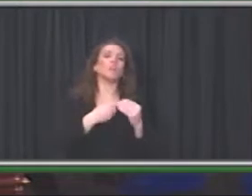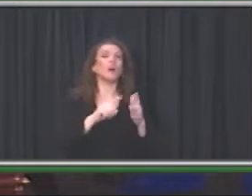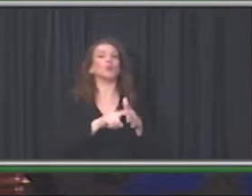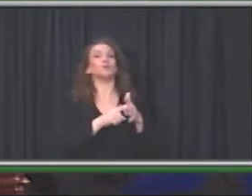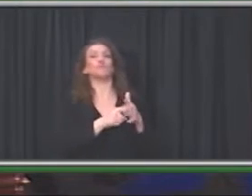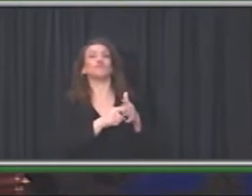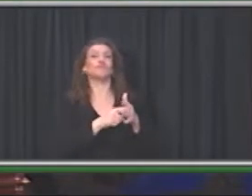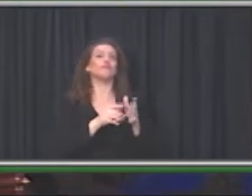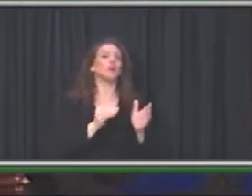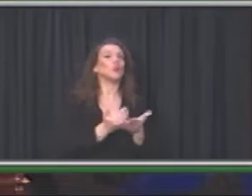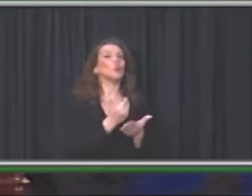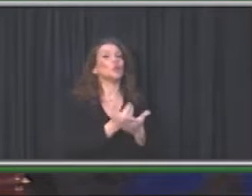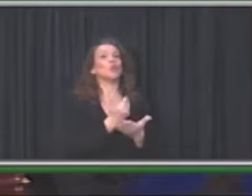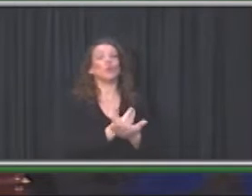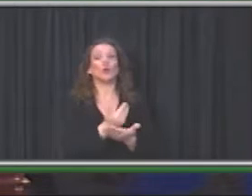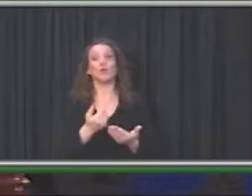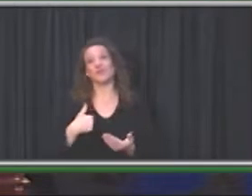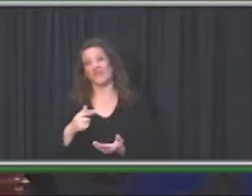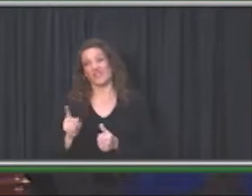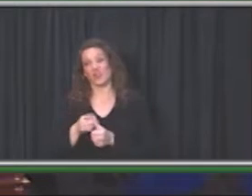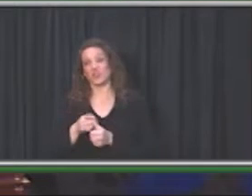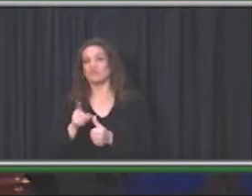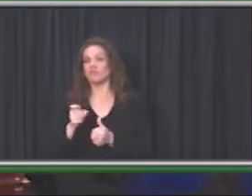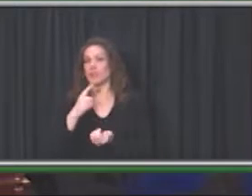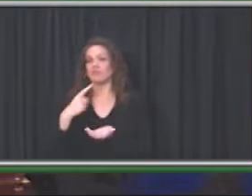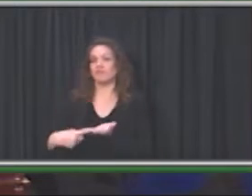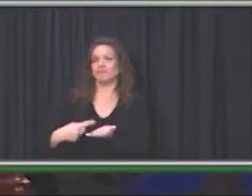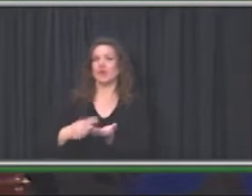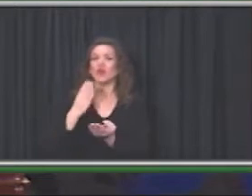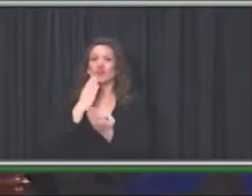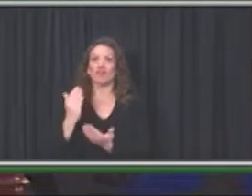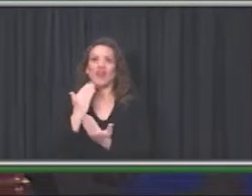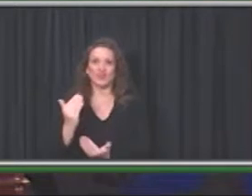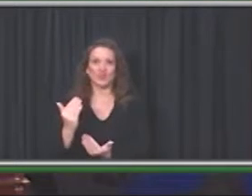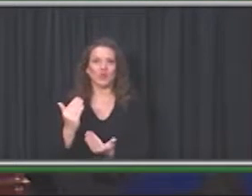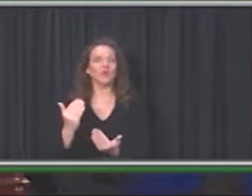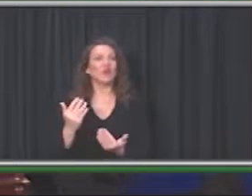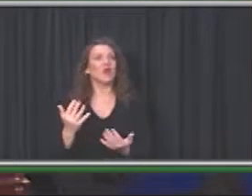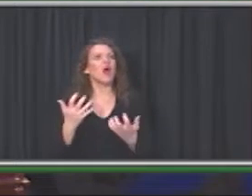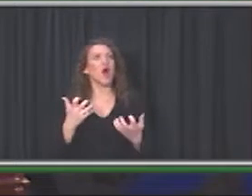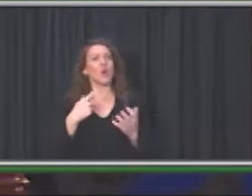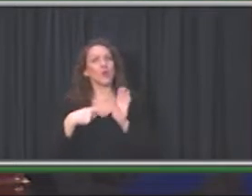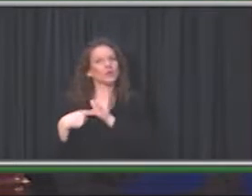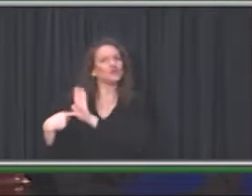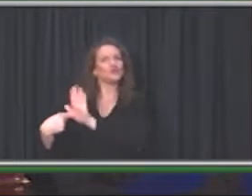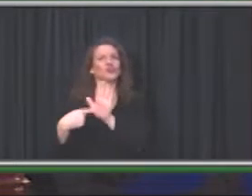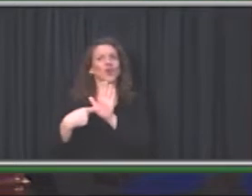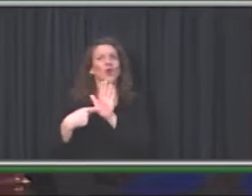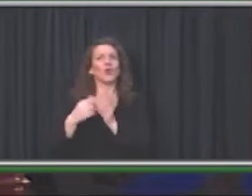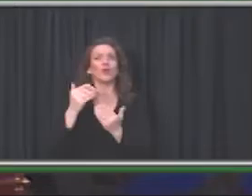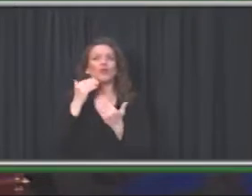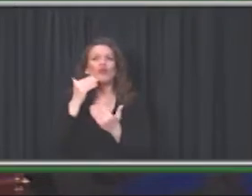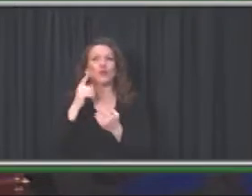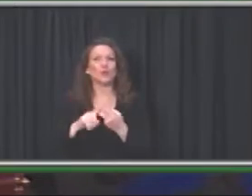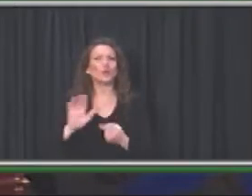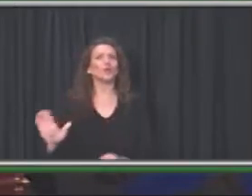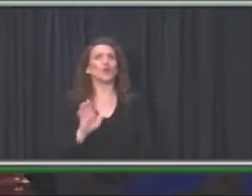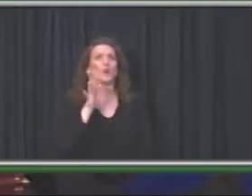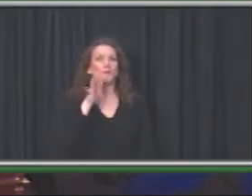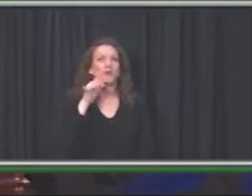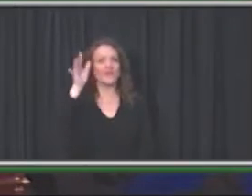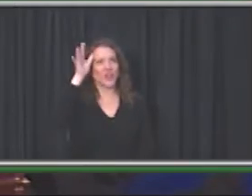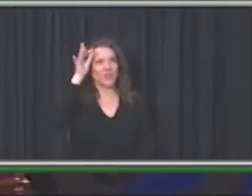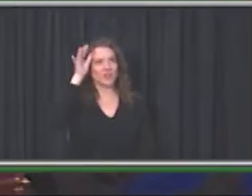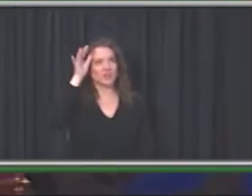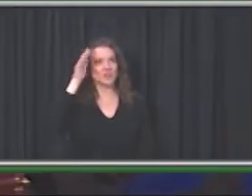about gratitude. Let's express our gratitude to your mothers and fathers. Would the